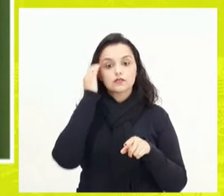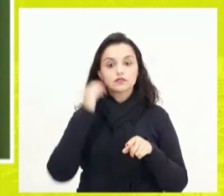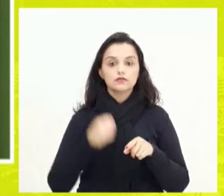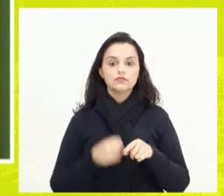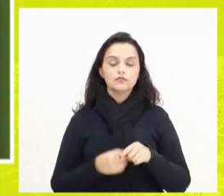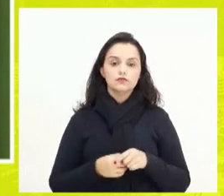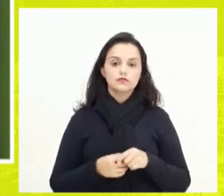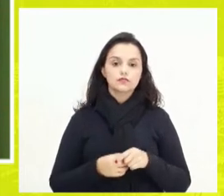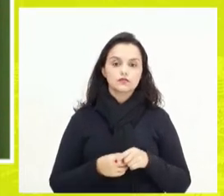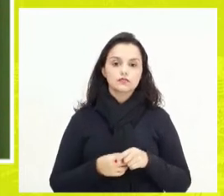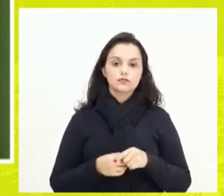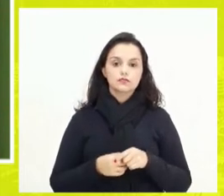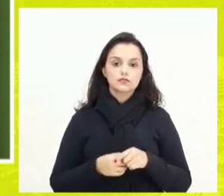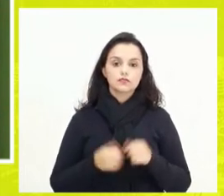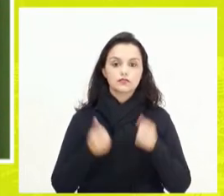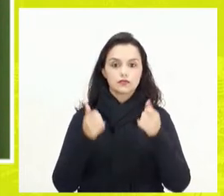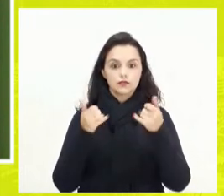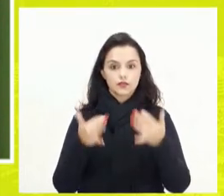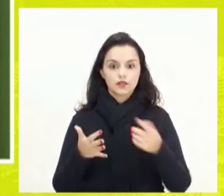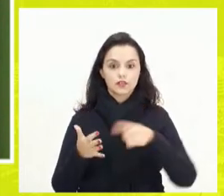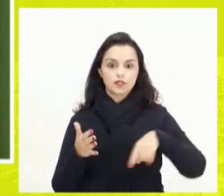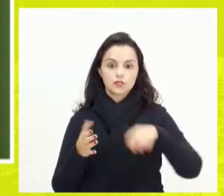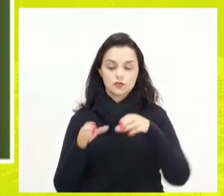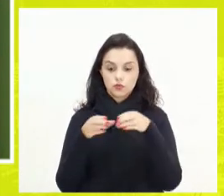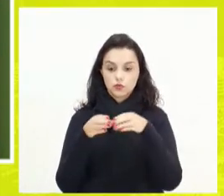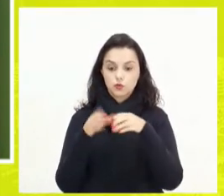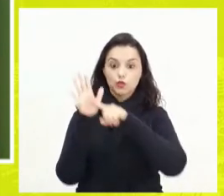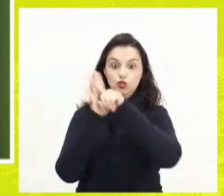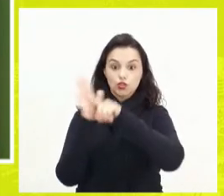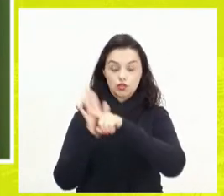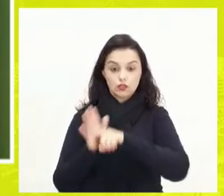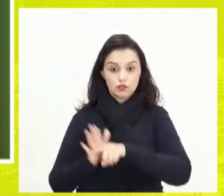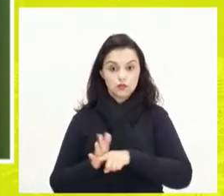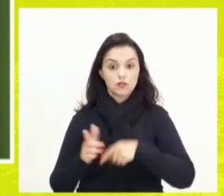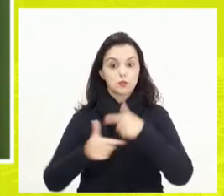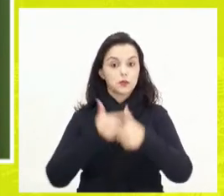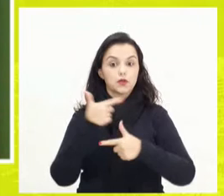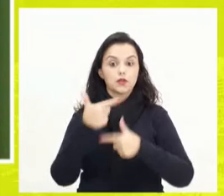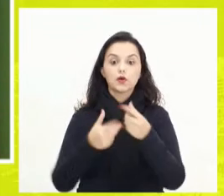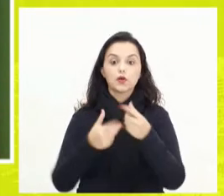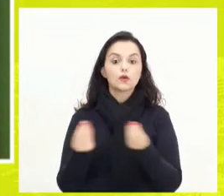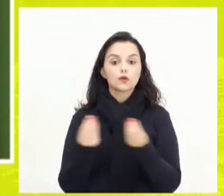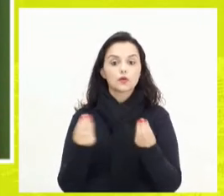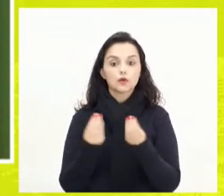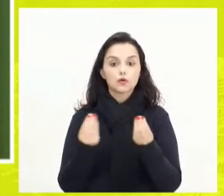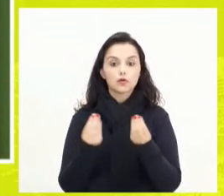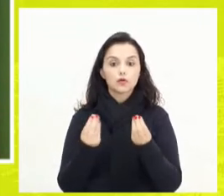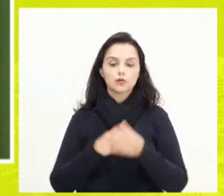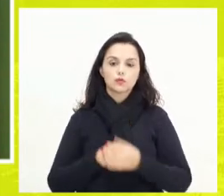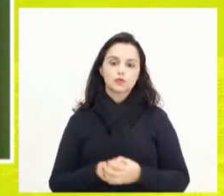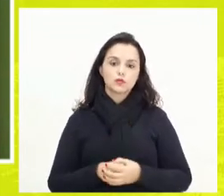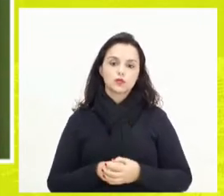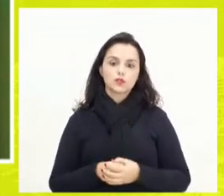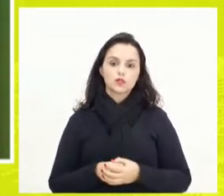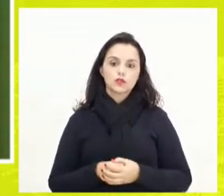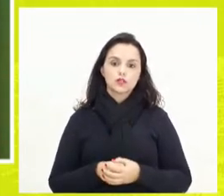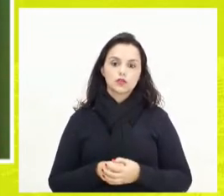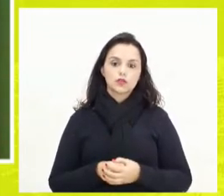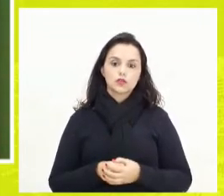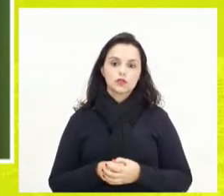these years and it's good to to tell you what we did with the checking agencies